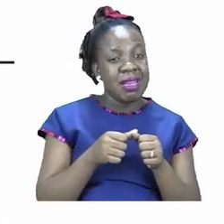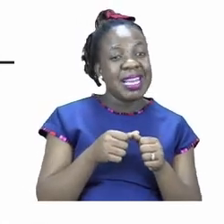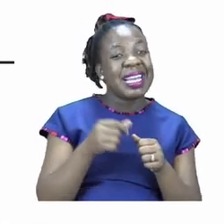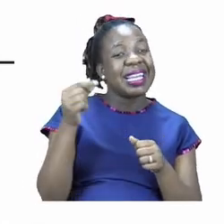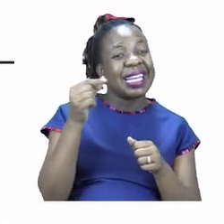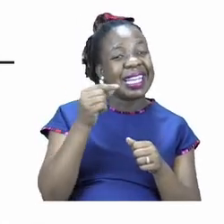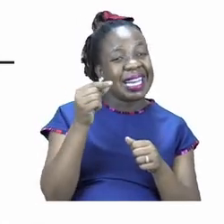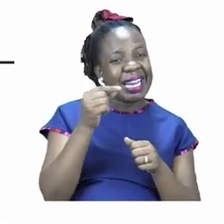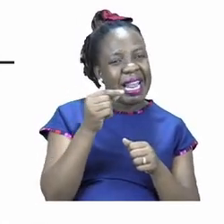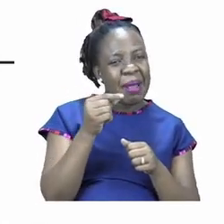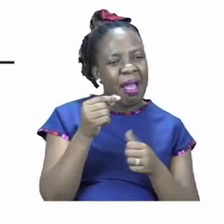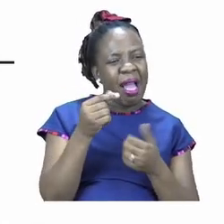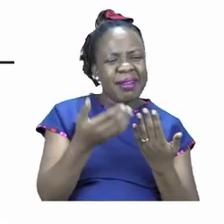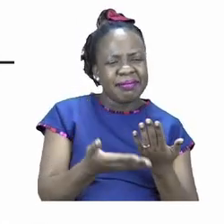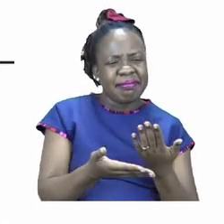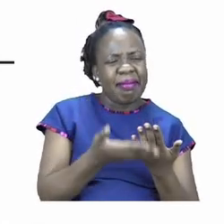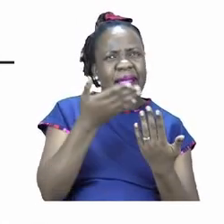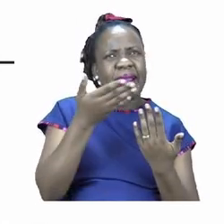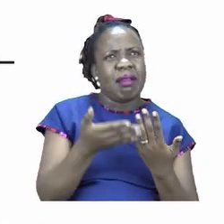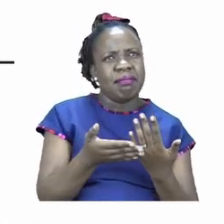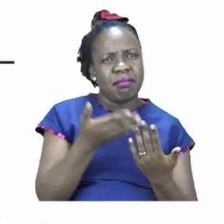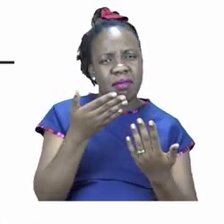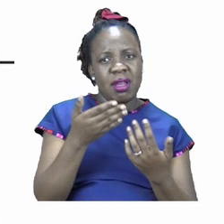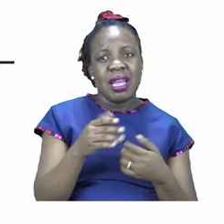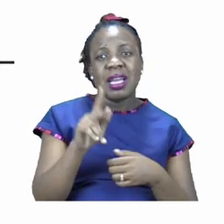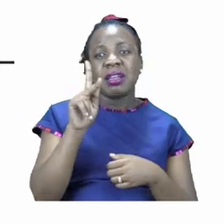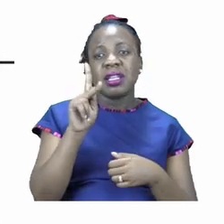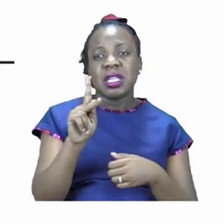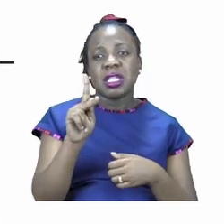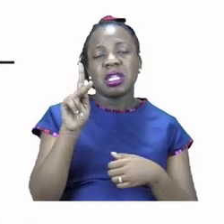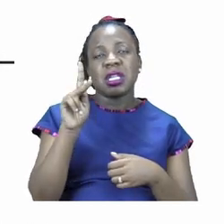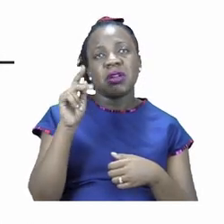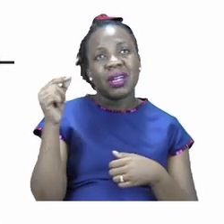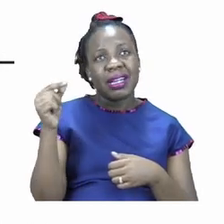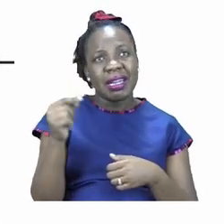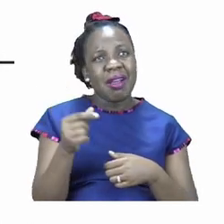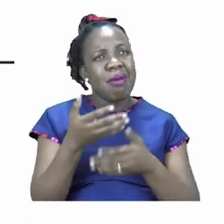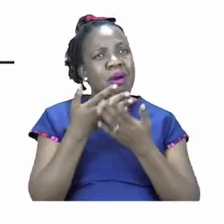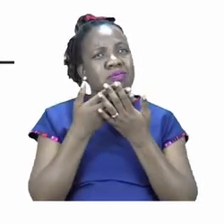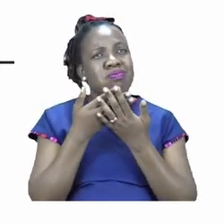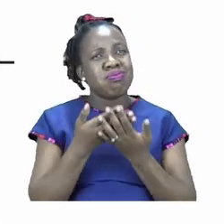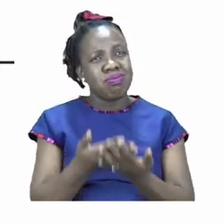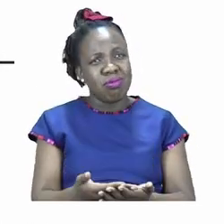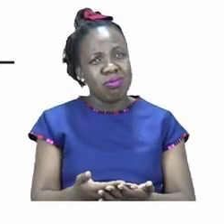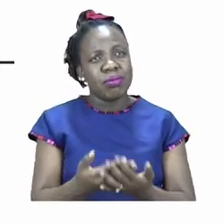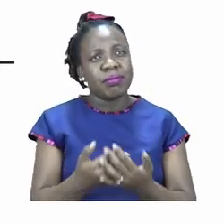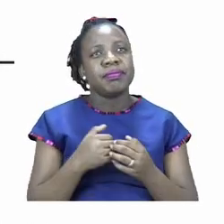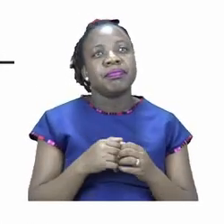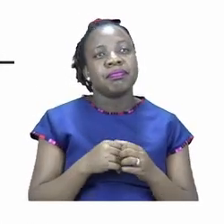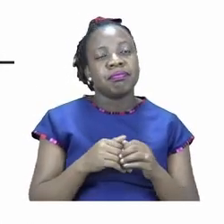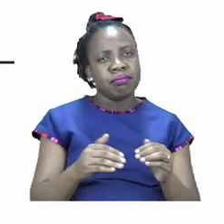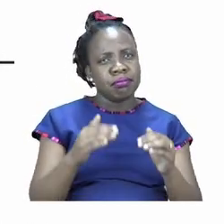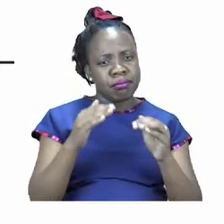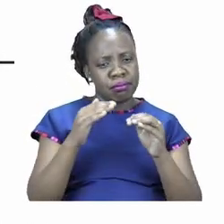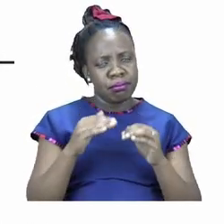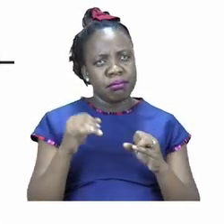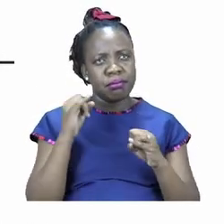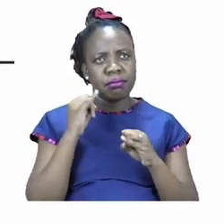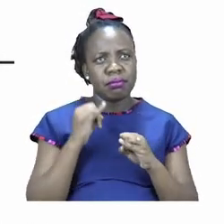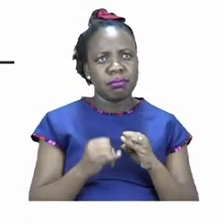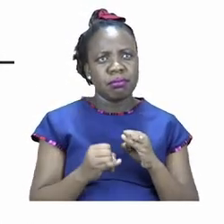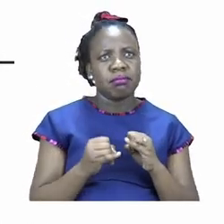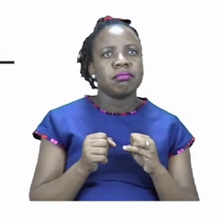than kilograms. So that is a clue that will help you. For the last part of the exercise, you're going